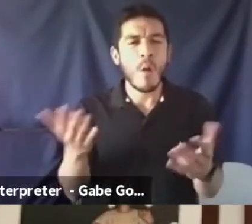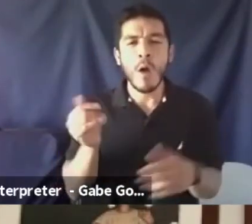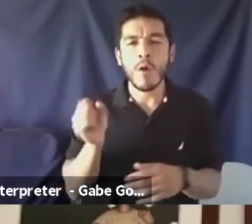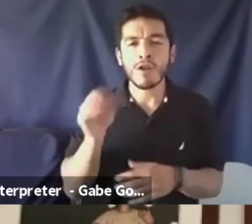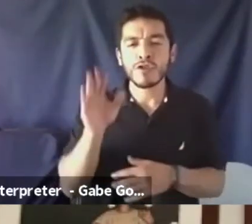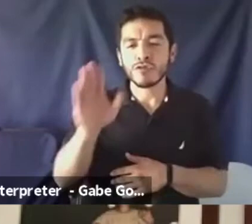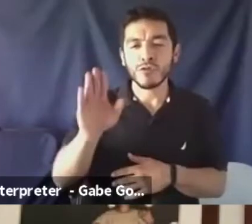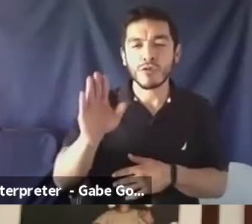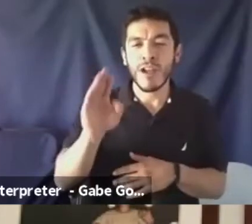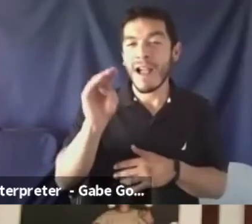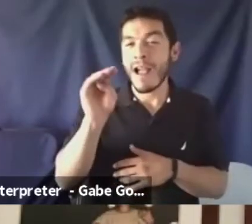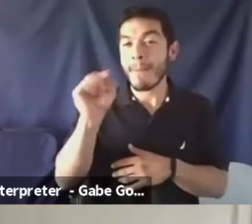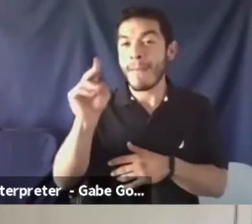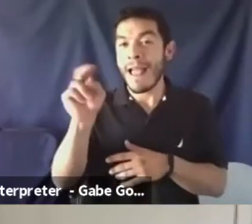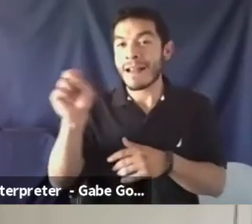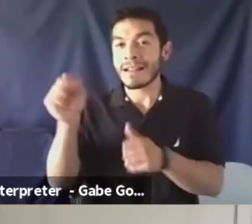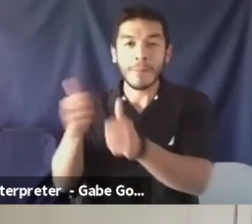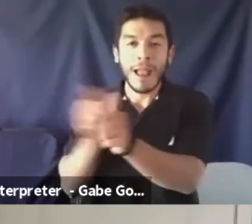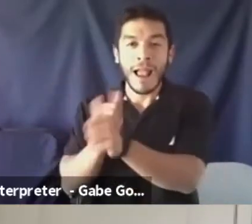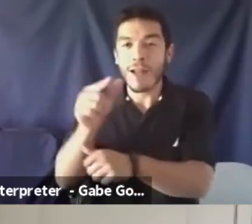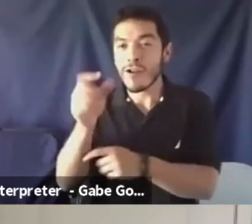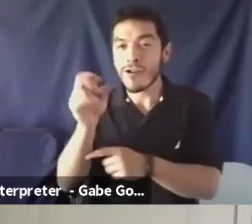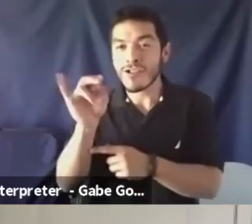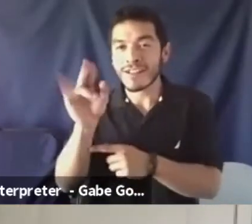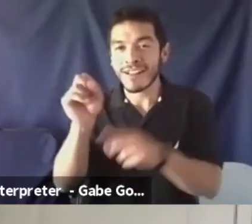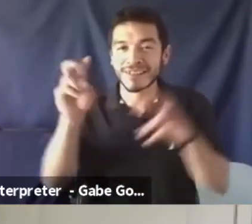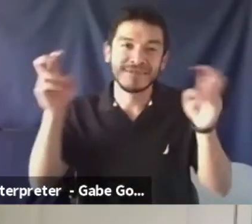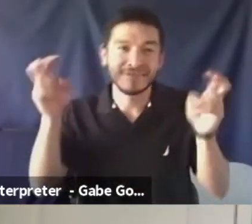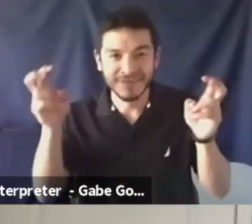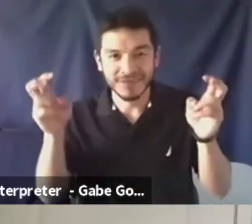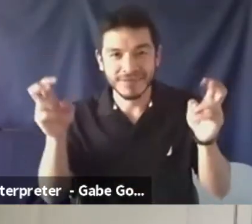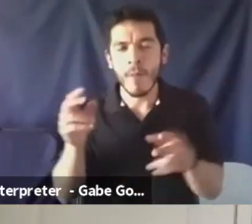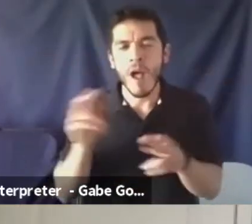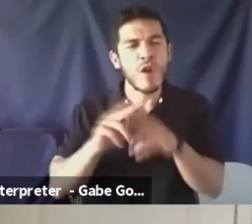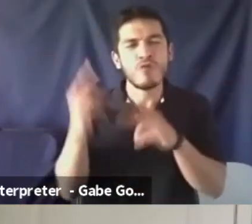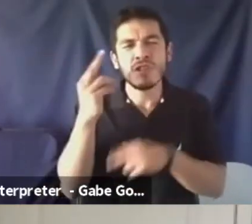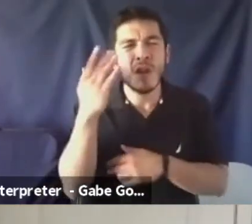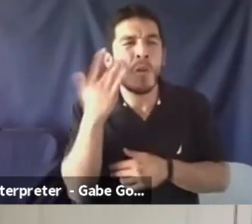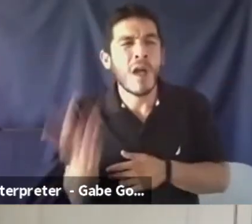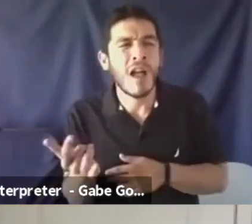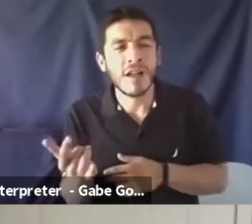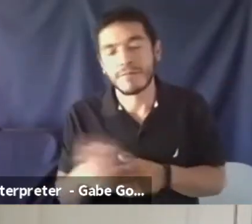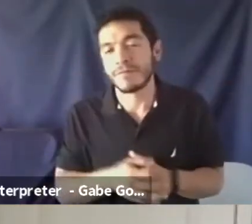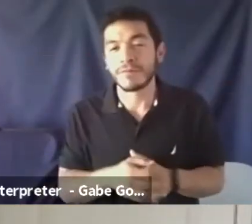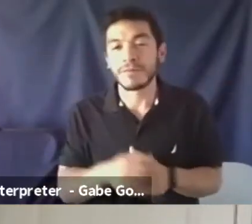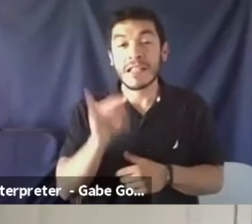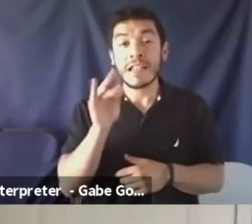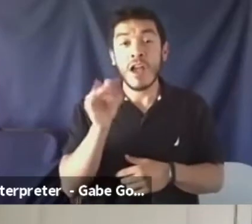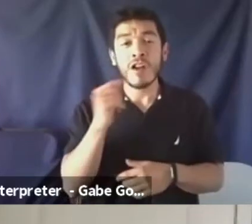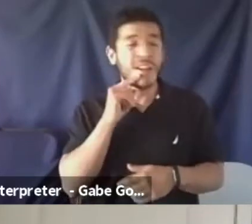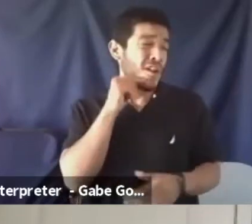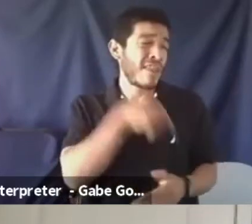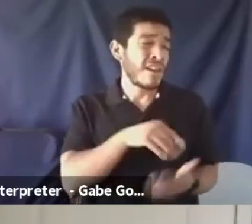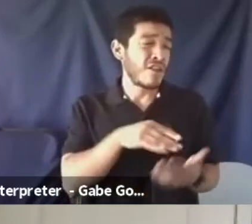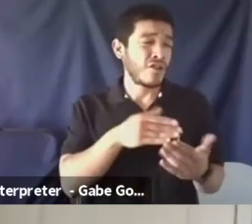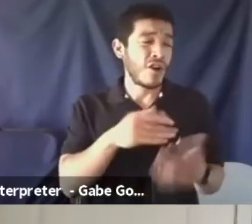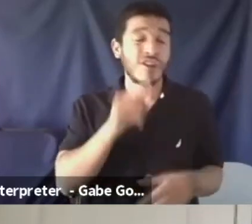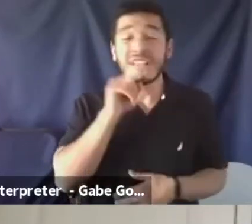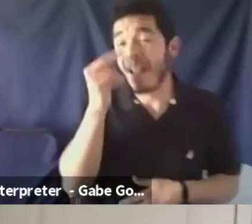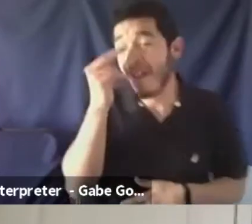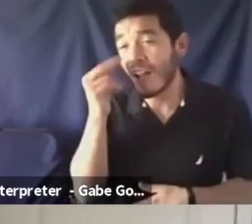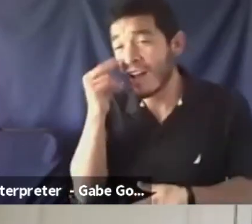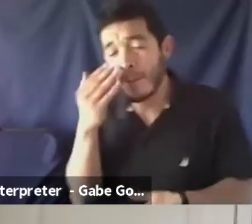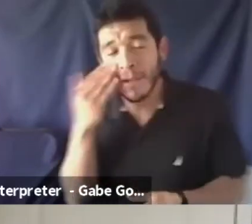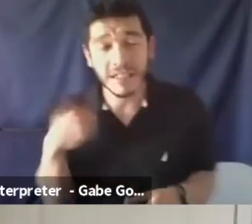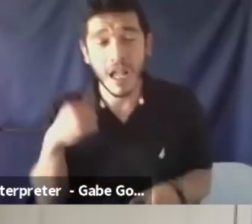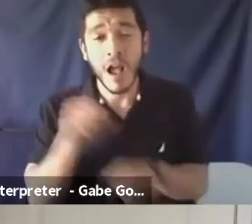your genius? Well, with this particular song, it's actually funny because I was working with her,